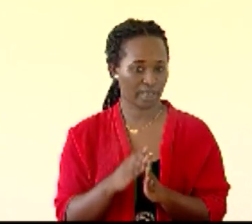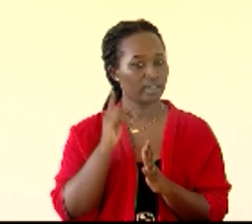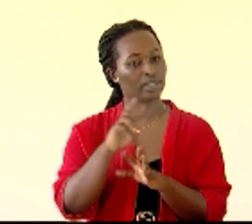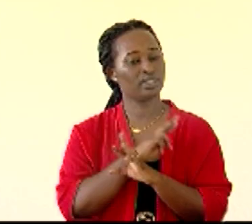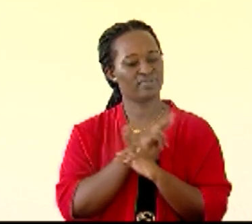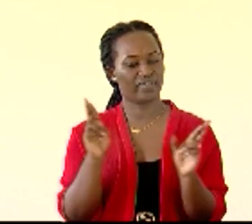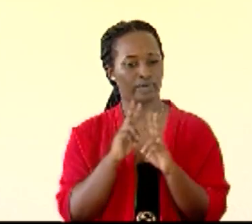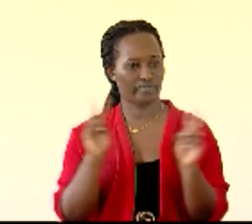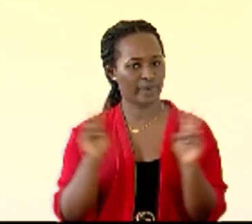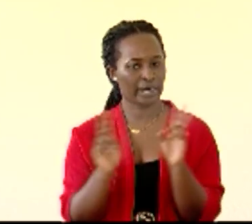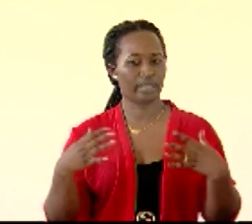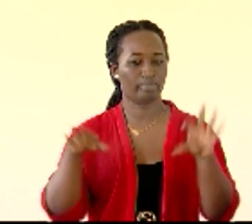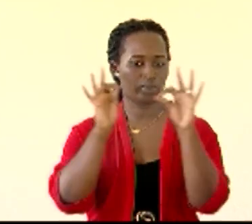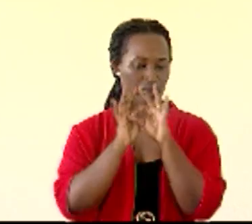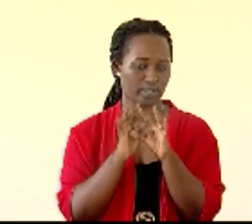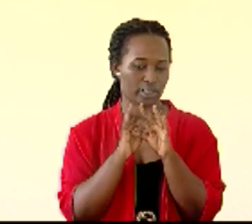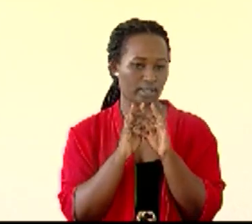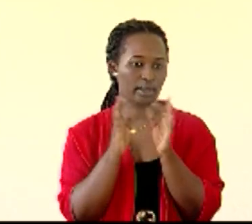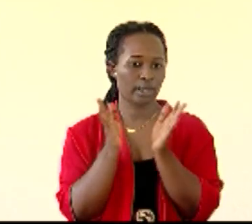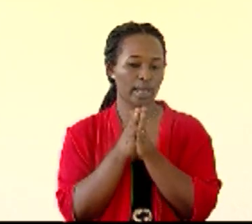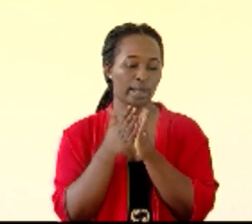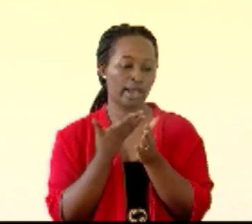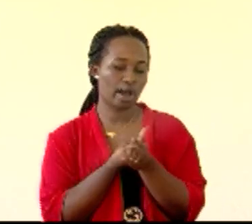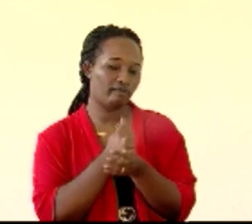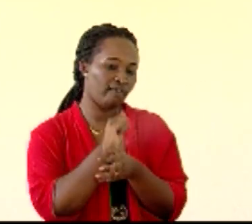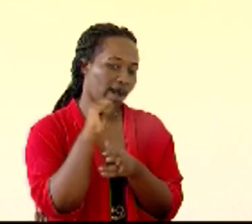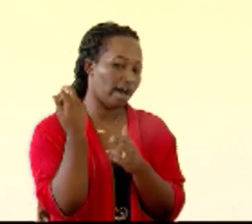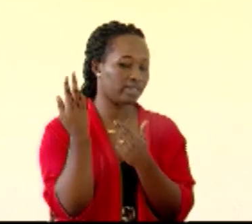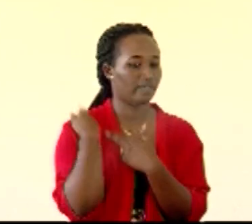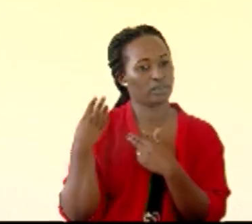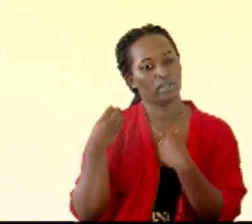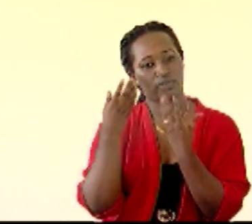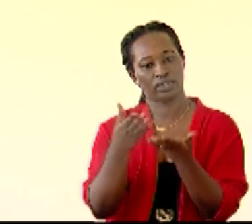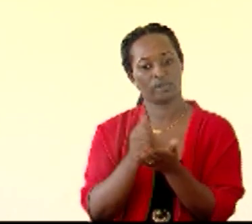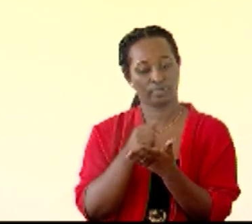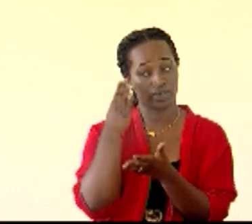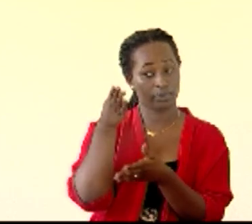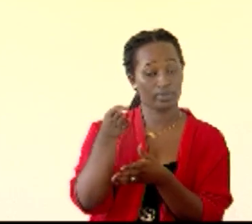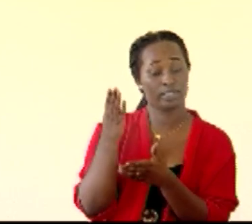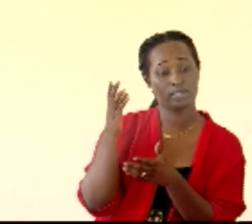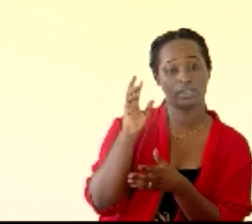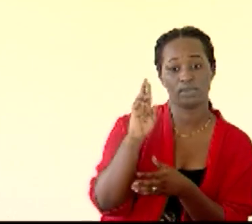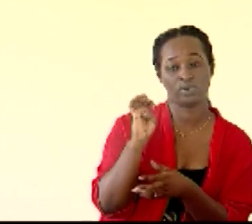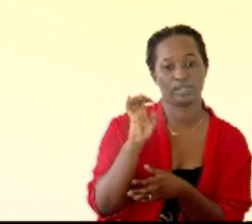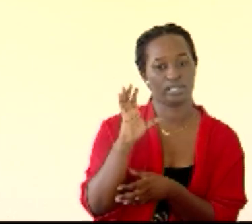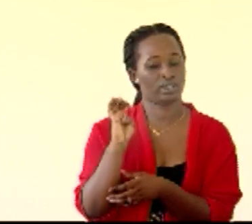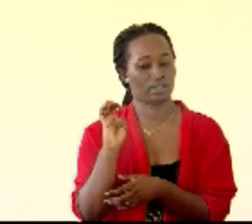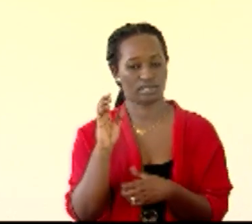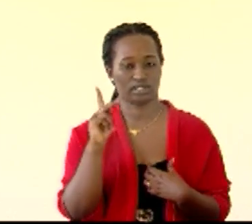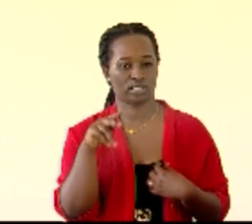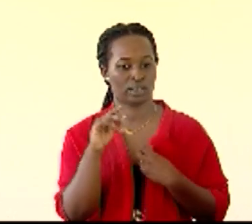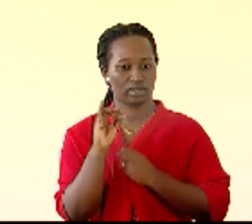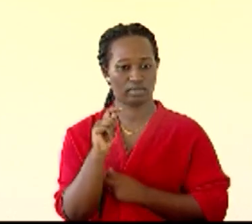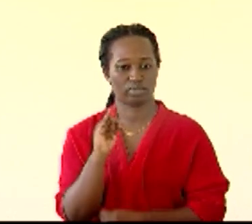you have weddings and any other functions, please give huge value to these receptionists. They do so much. They move a lot of